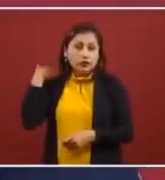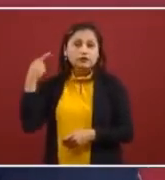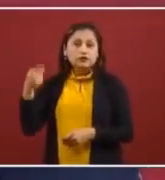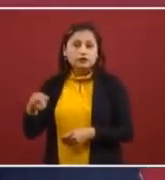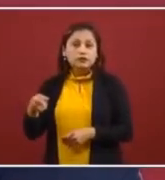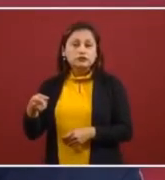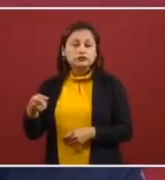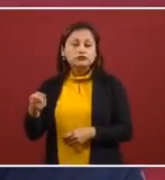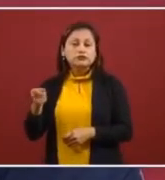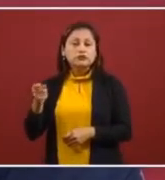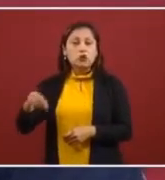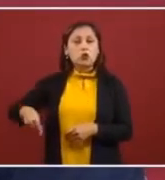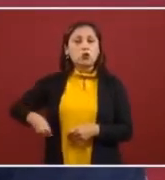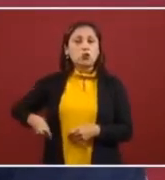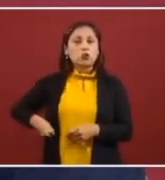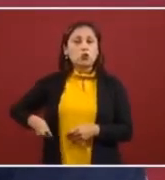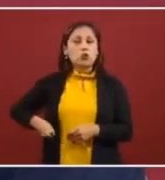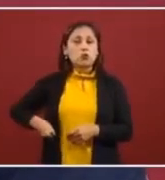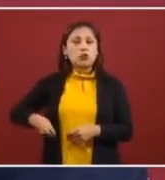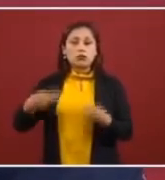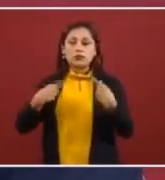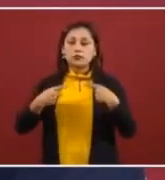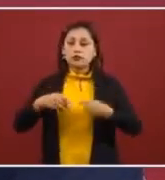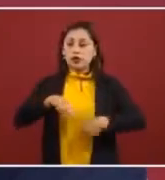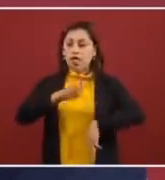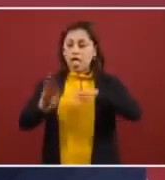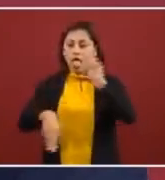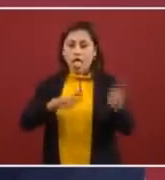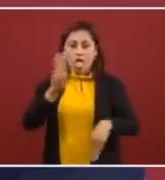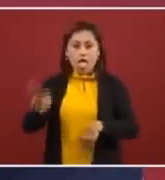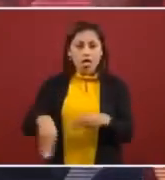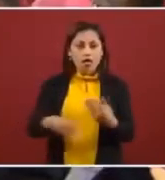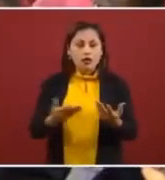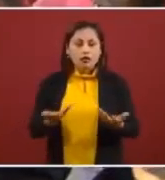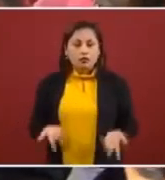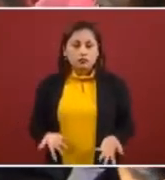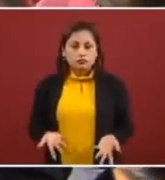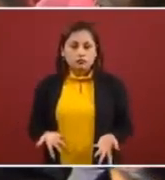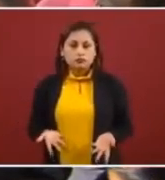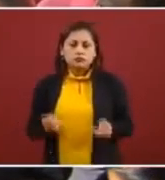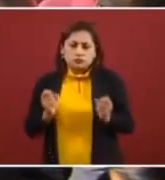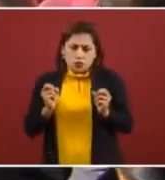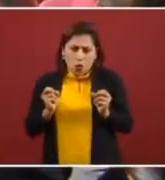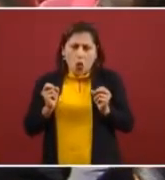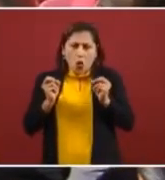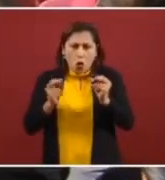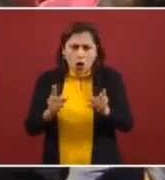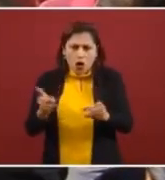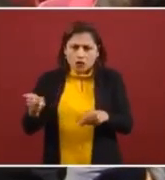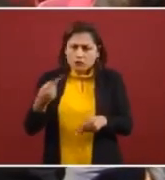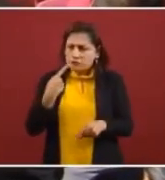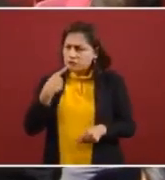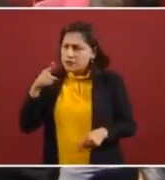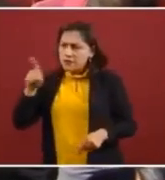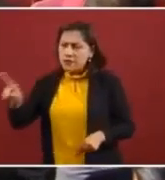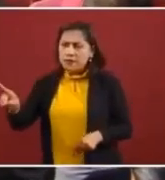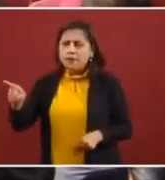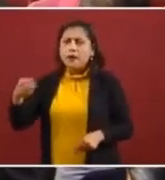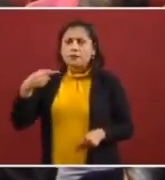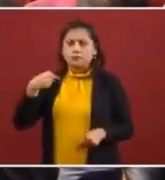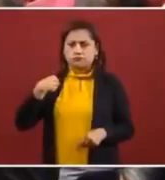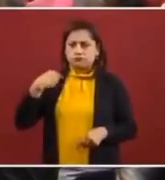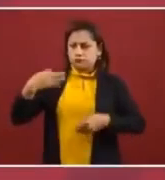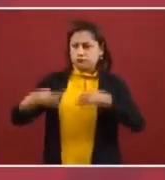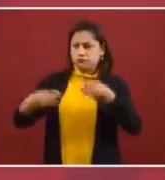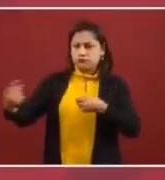converted, that they in the past converted our country into a cemetery. Yes, I would like to go to the